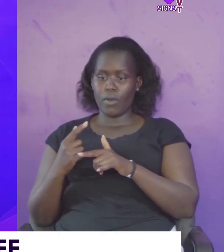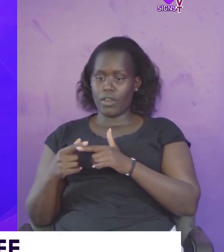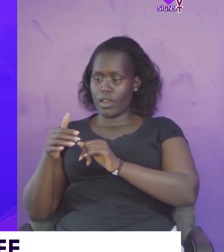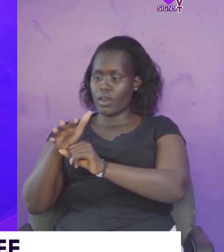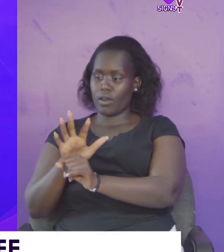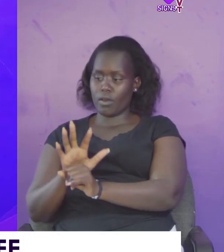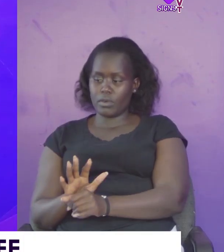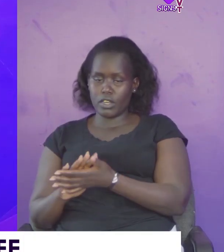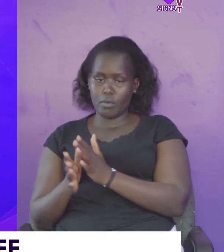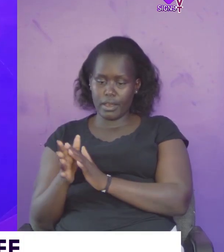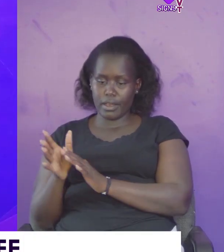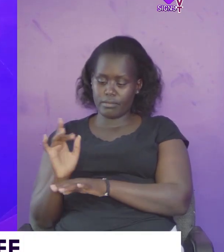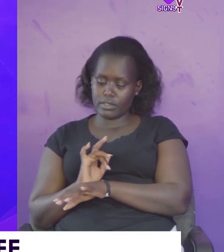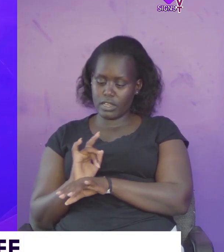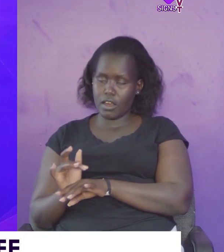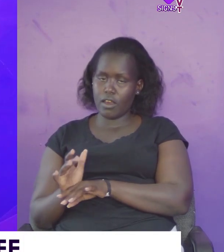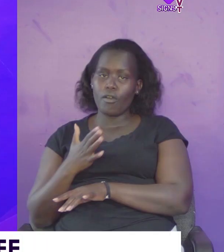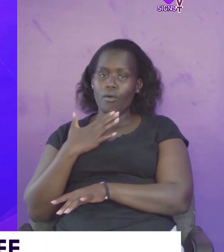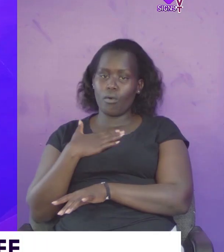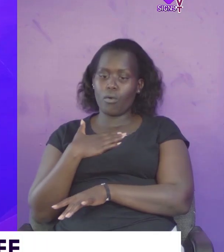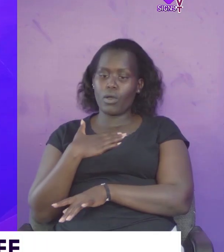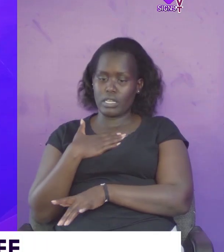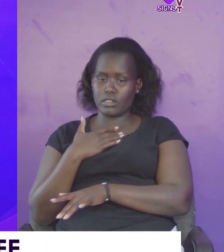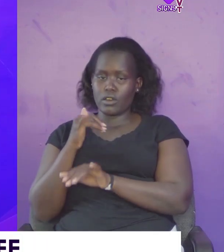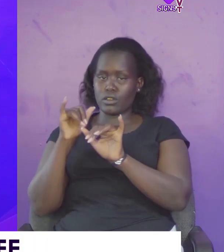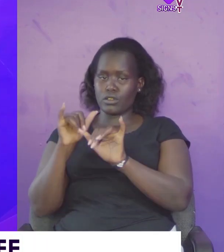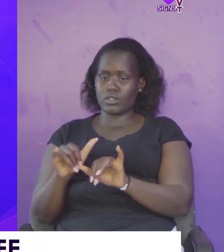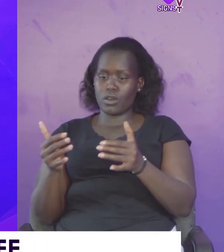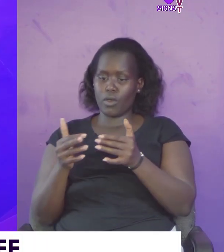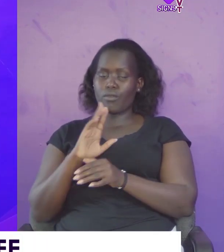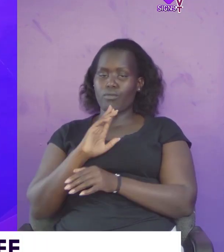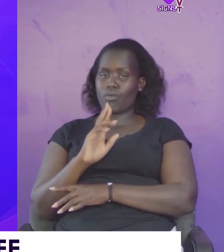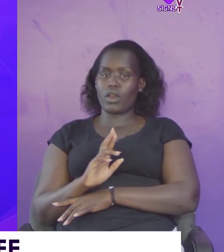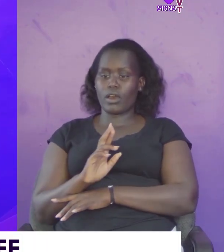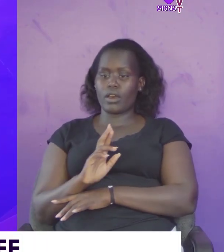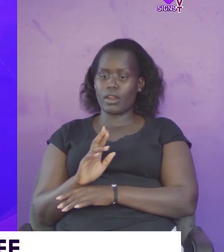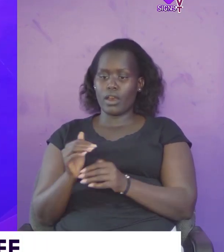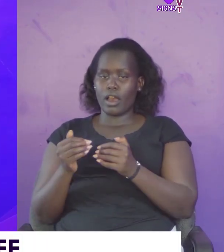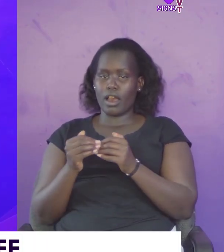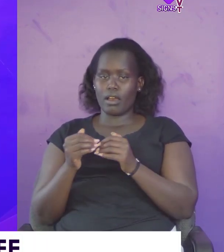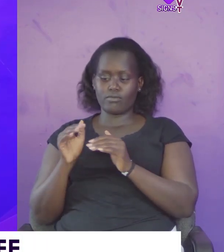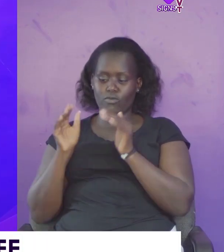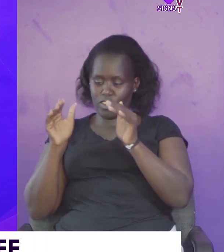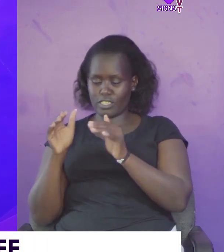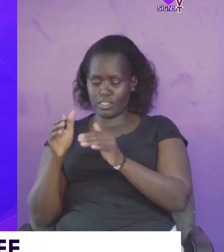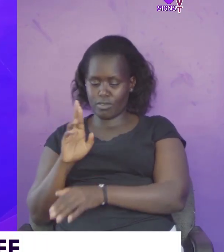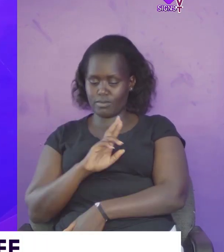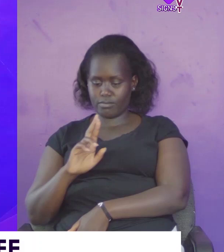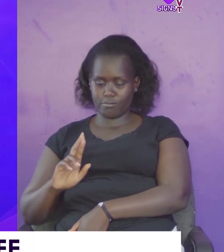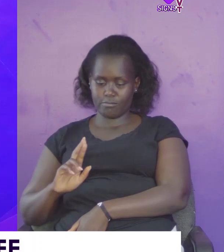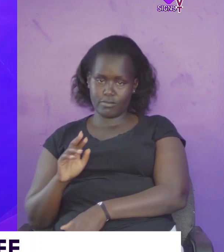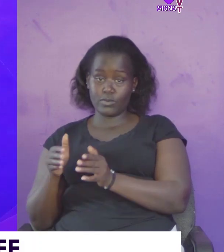gets very sensitive. You want to be confined where you are. I'm almost going the religious way and talking of the